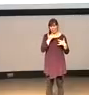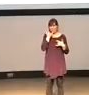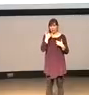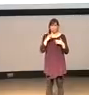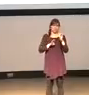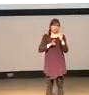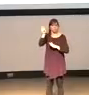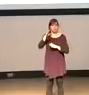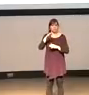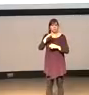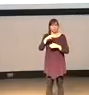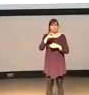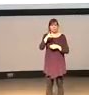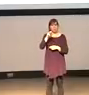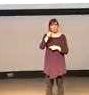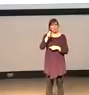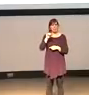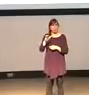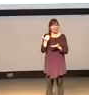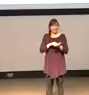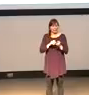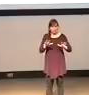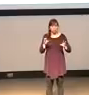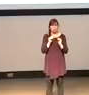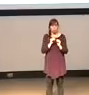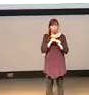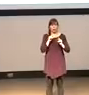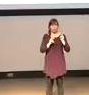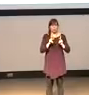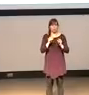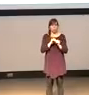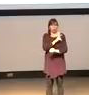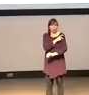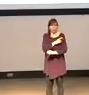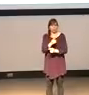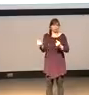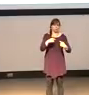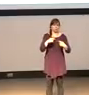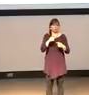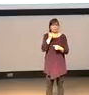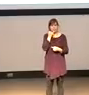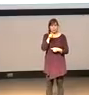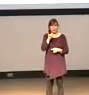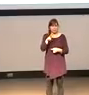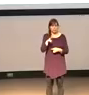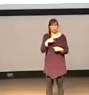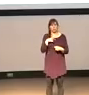resurgent pandemic and large numbers of patients and large needs for our ICU beds.